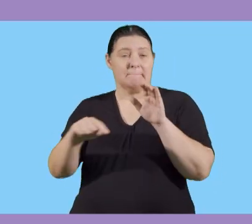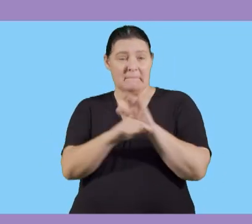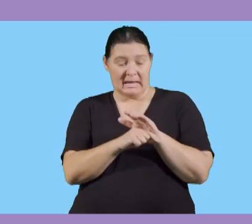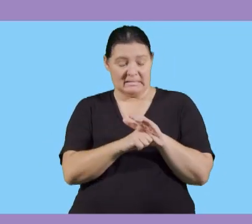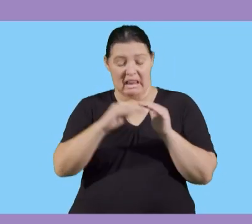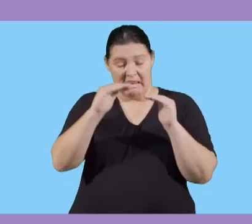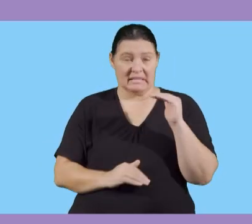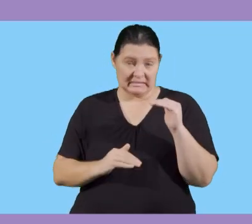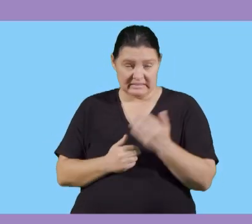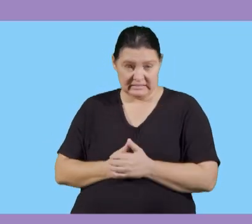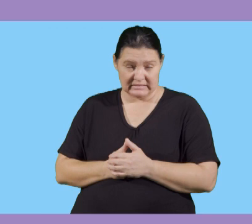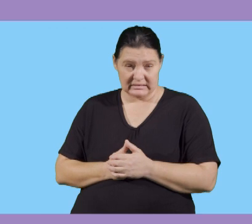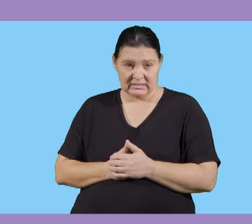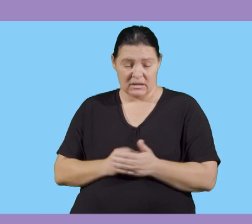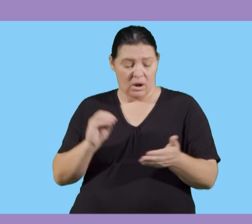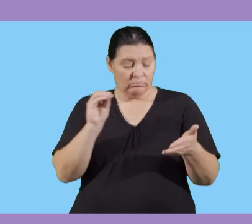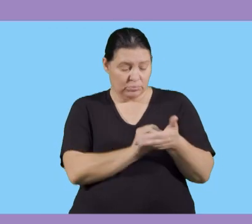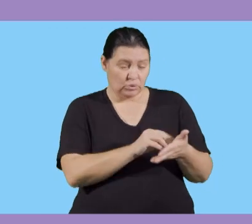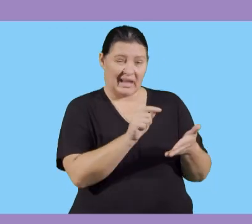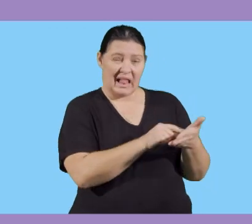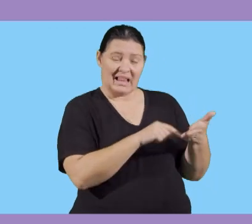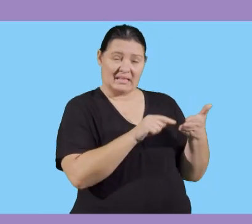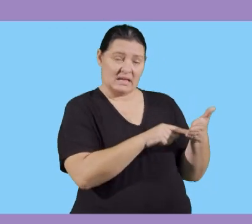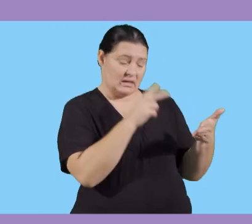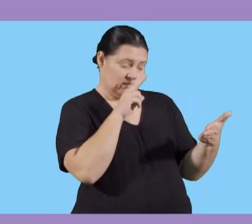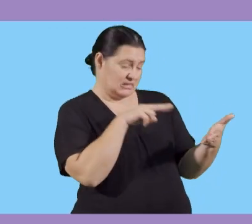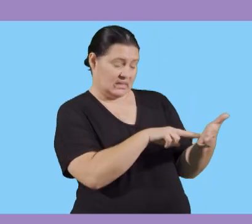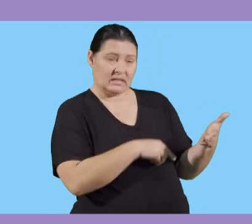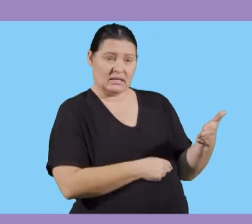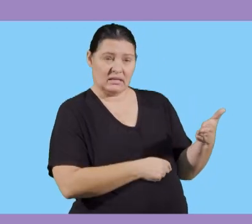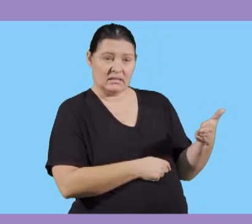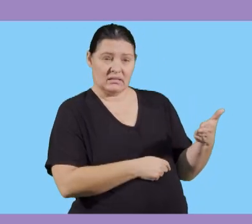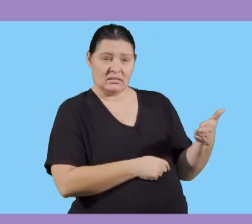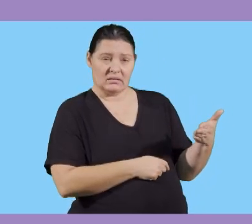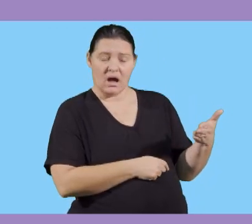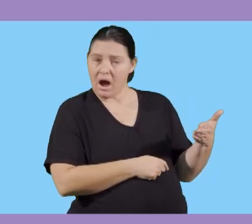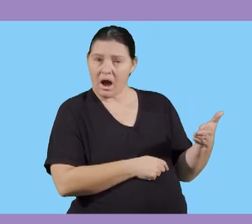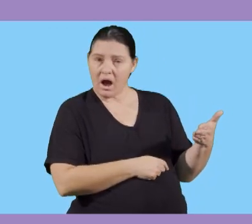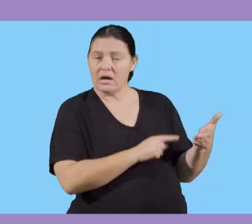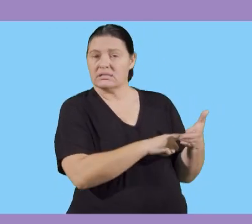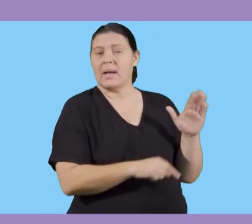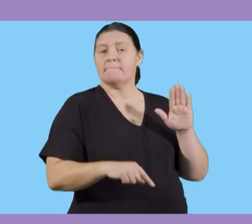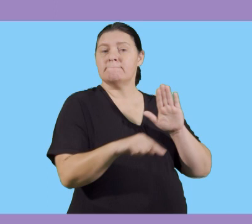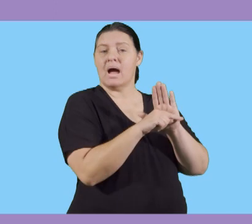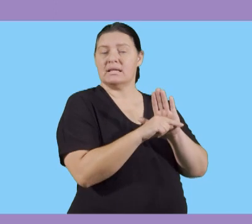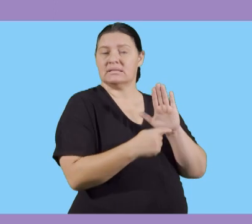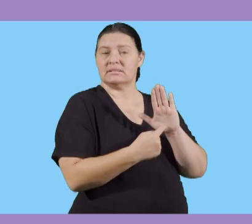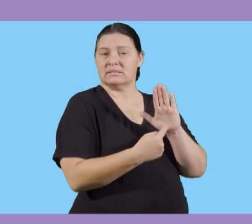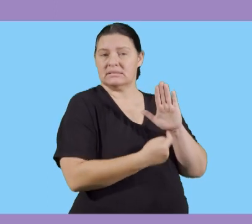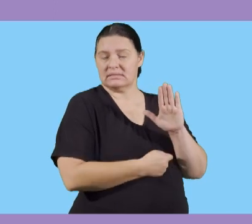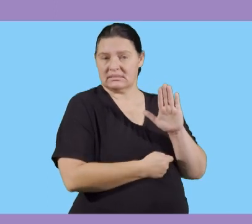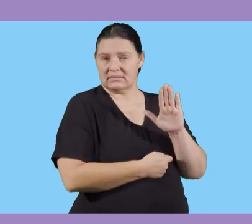he spent? If you punch that into your calculator as it is, you will notice that your calculator is giving you